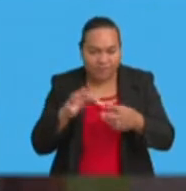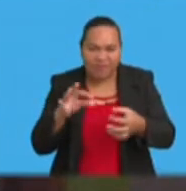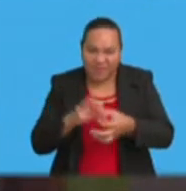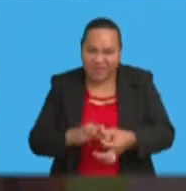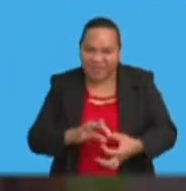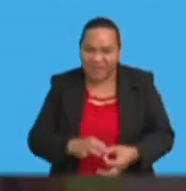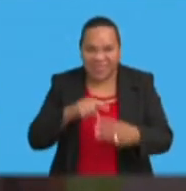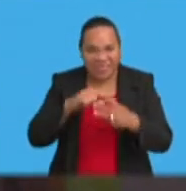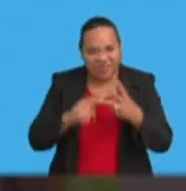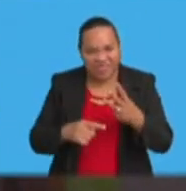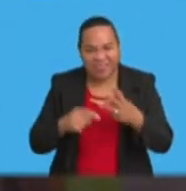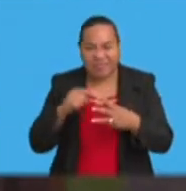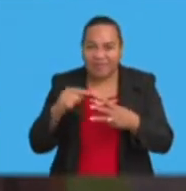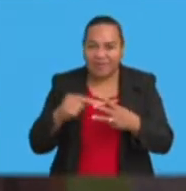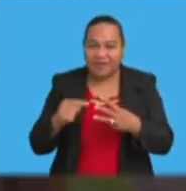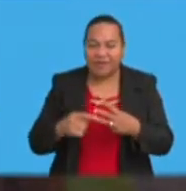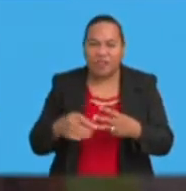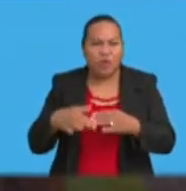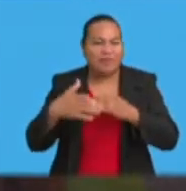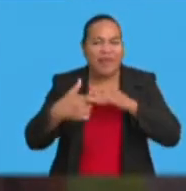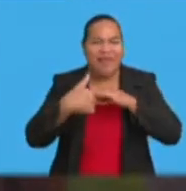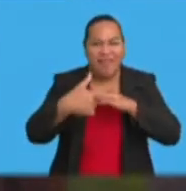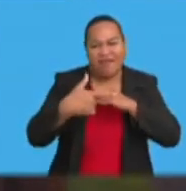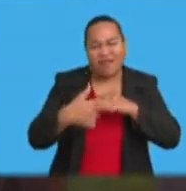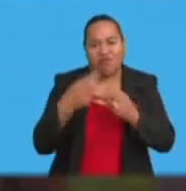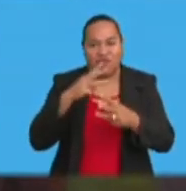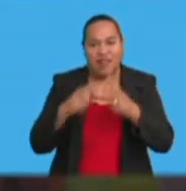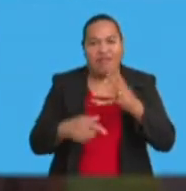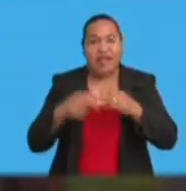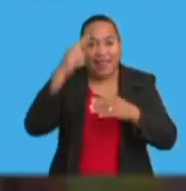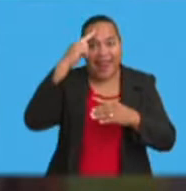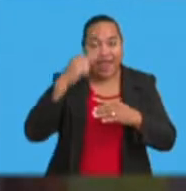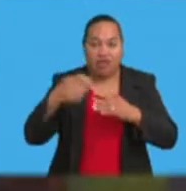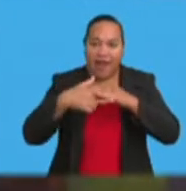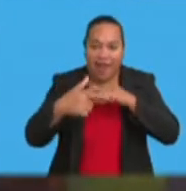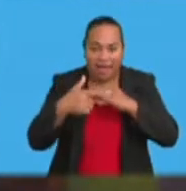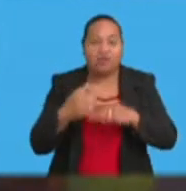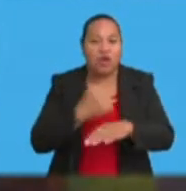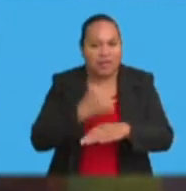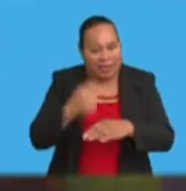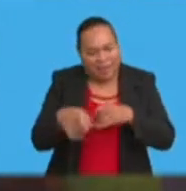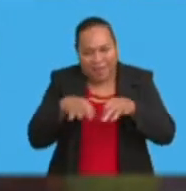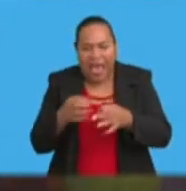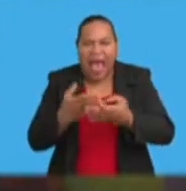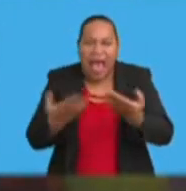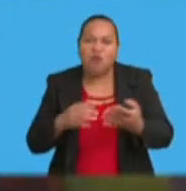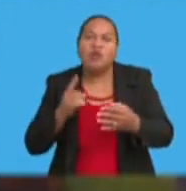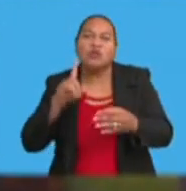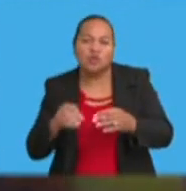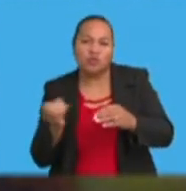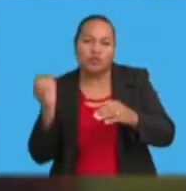different levels. What we call the meso level, or the national level. The kind of thing that government has to put in at the national level, at